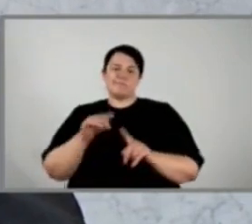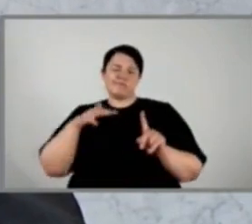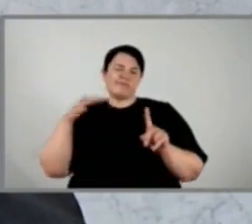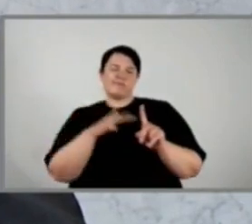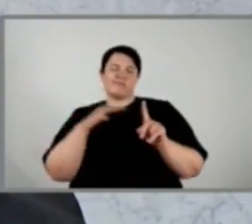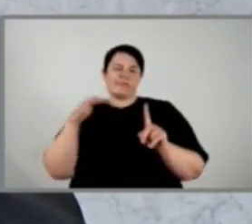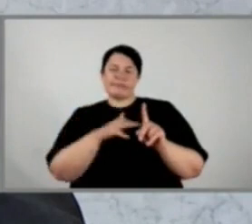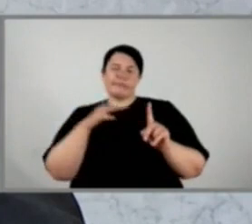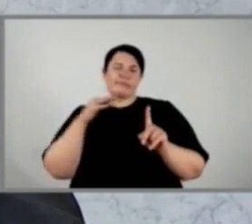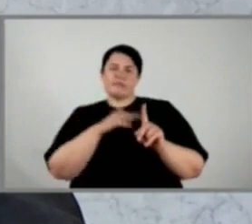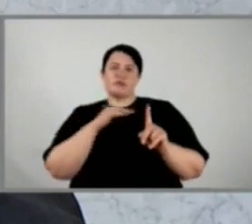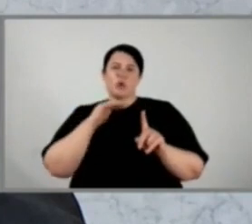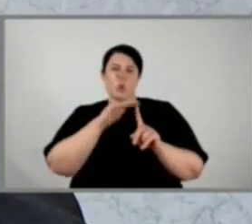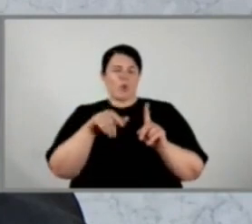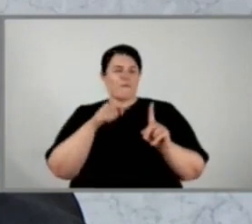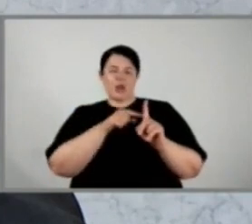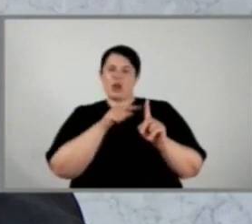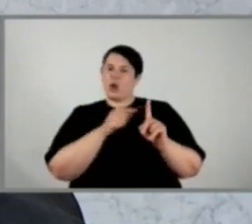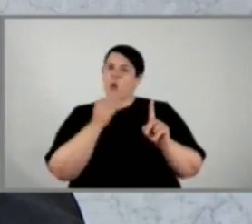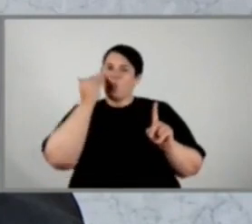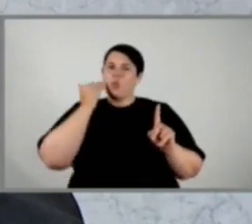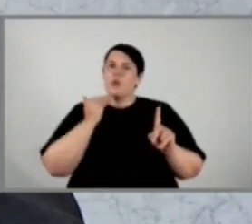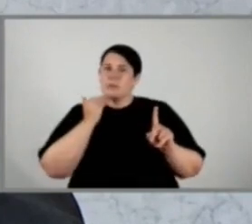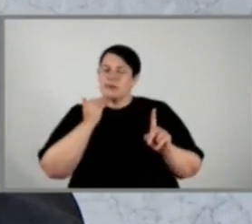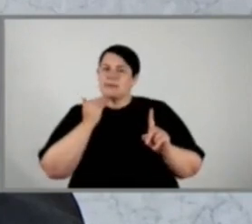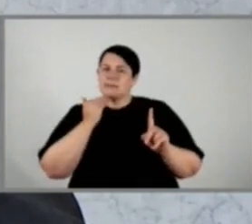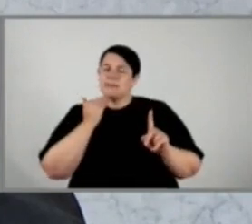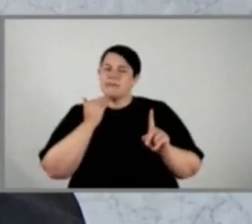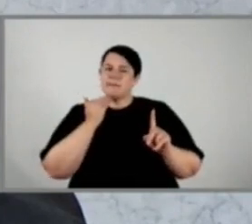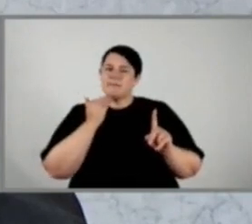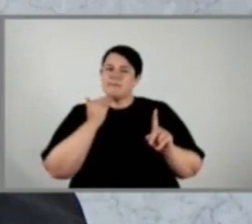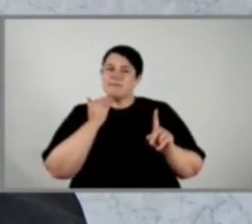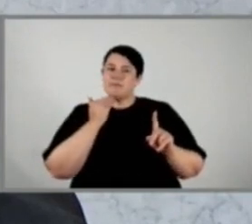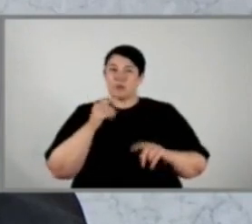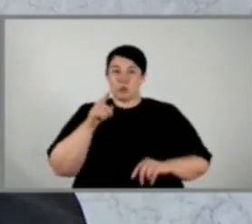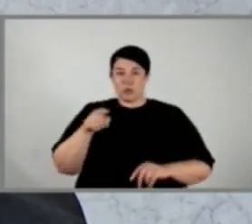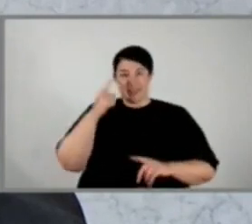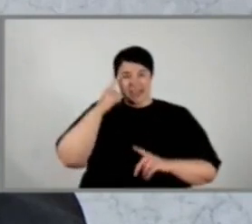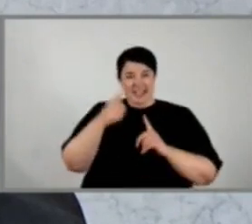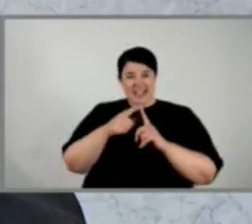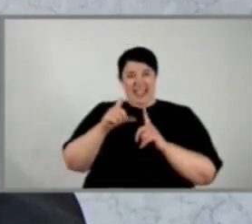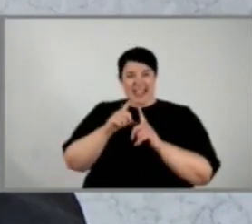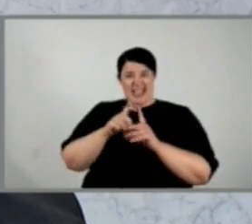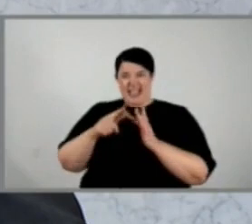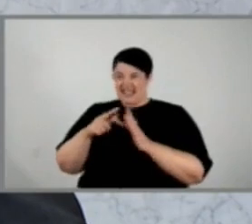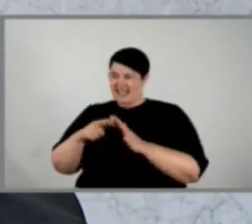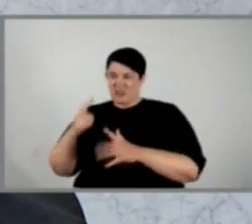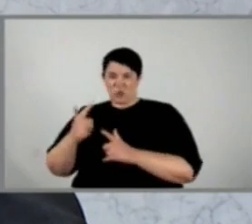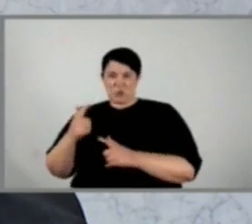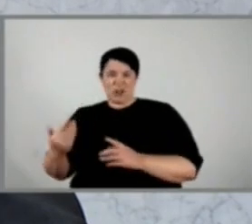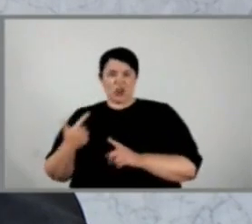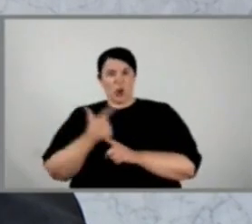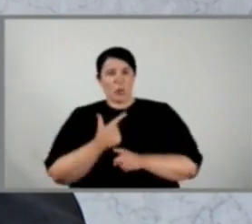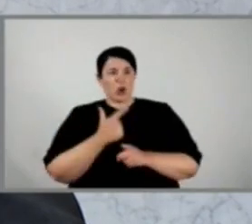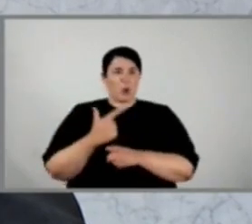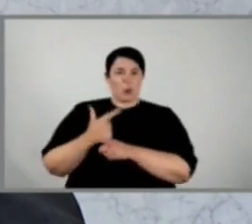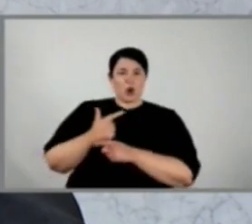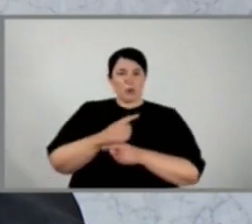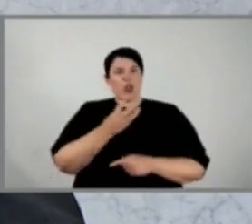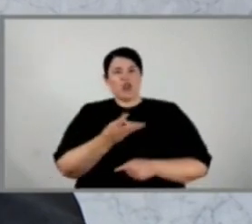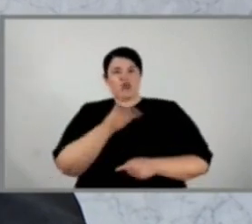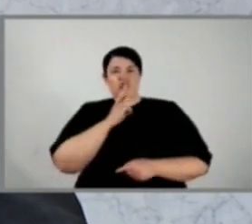by dullards. Are you, as he suggested, engaging in the politics of envy? And if $3,000 Cartier watches are